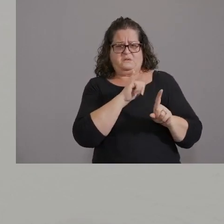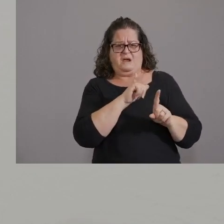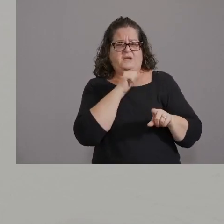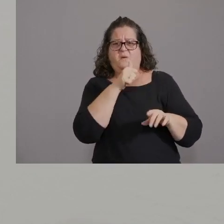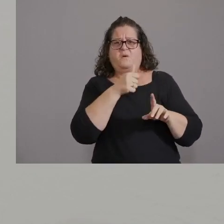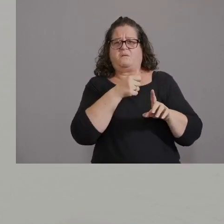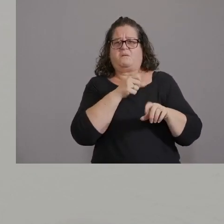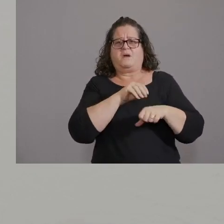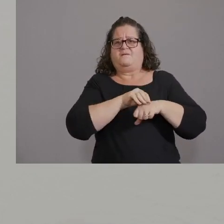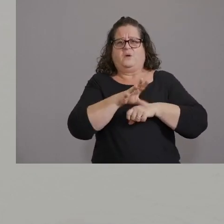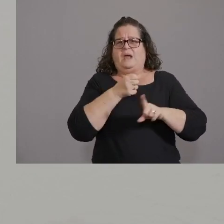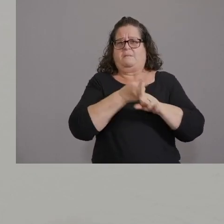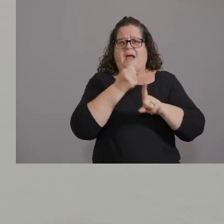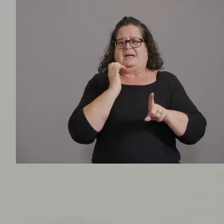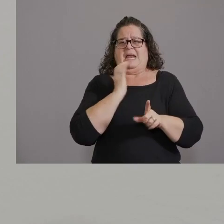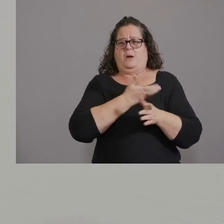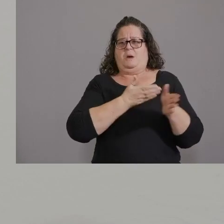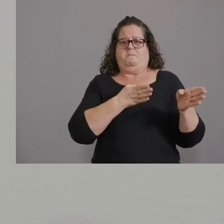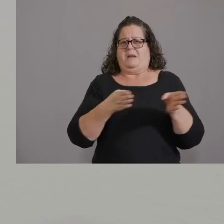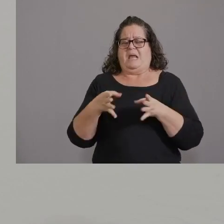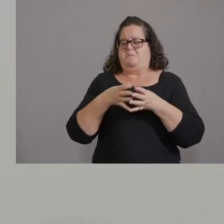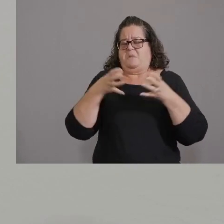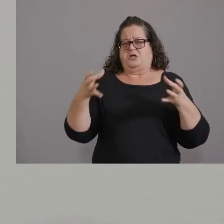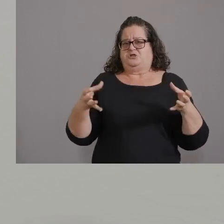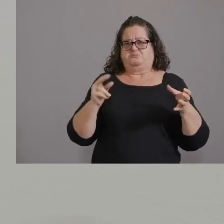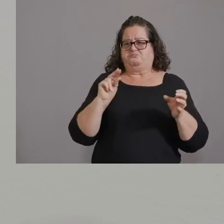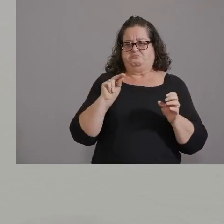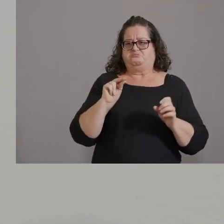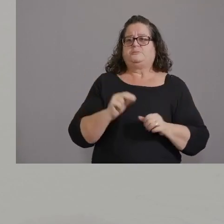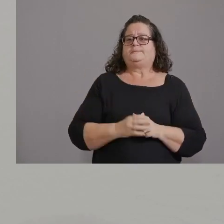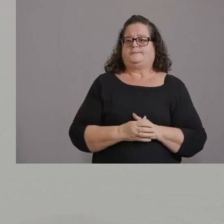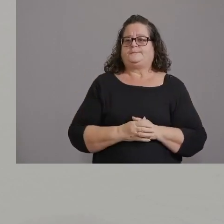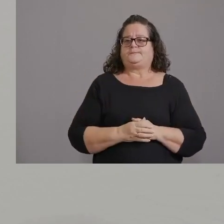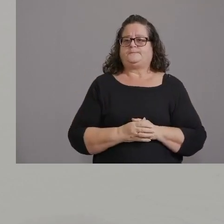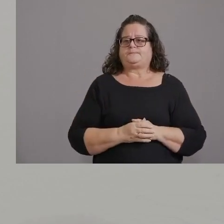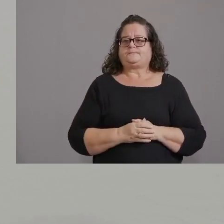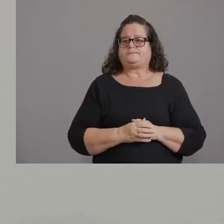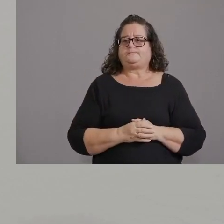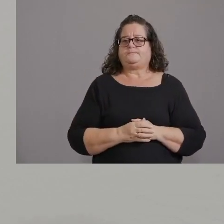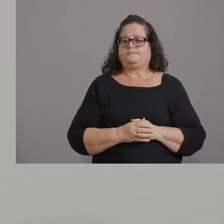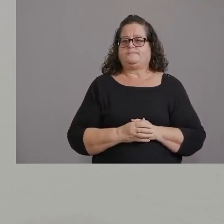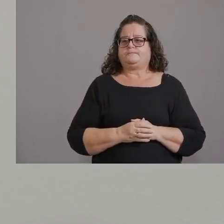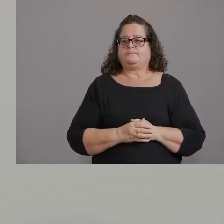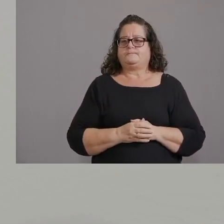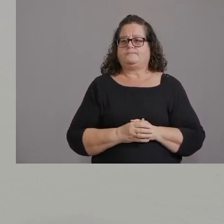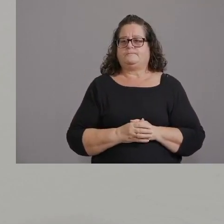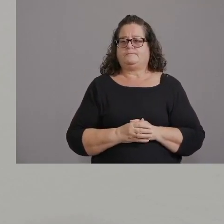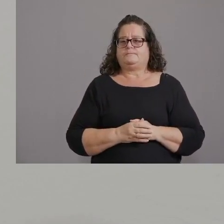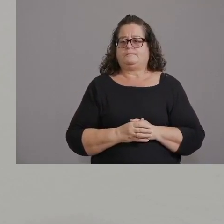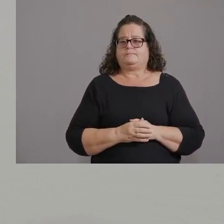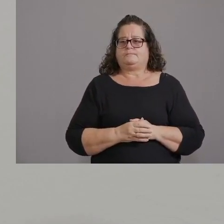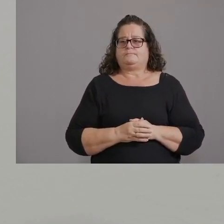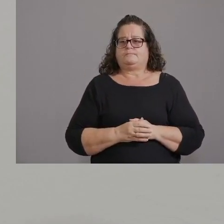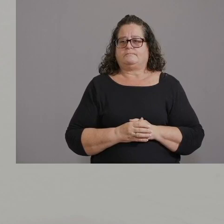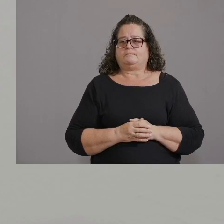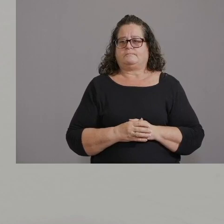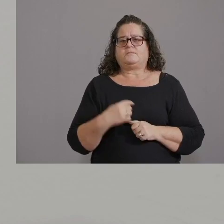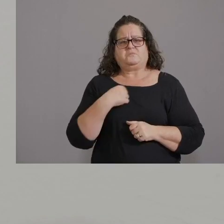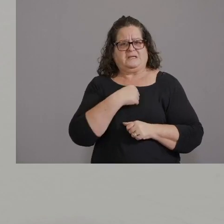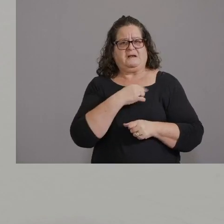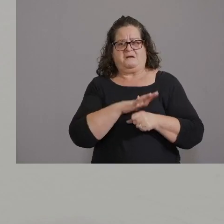plan significantly. We have been we've been taking enough to do the at